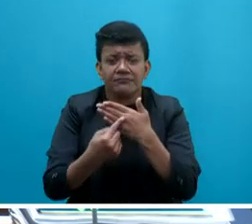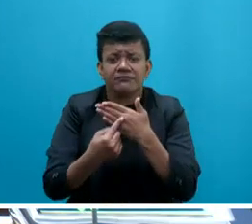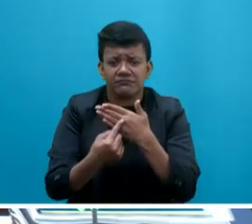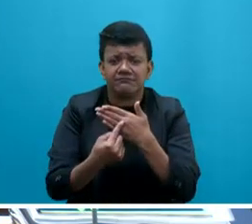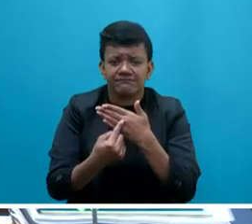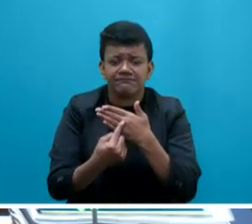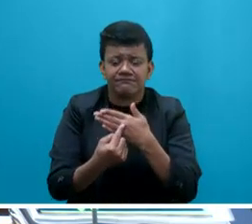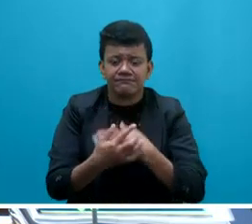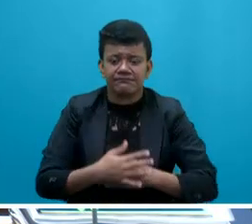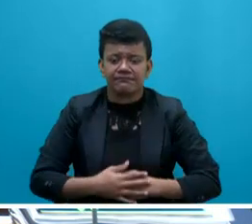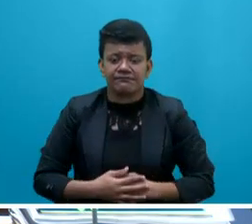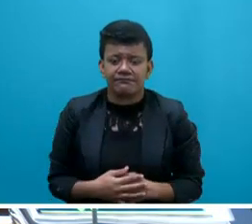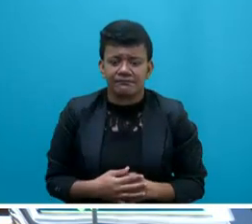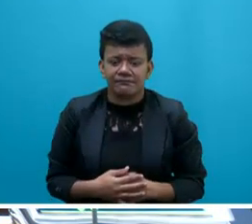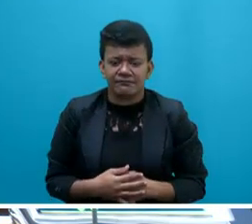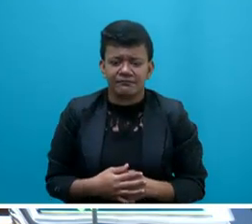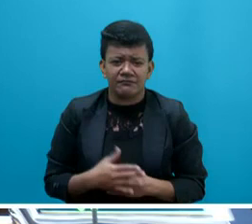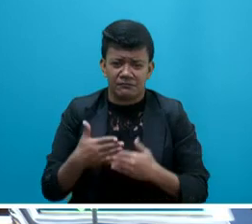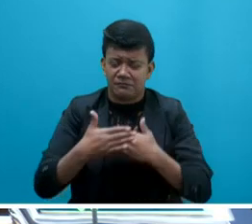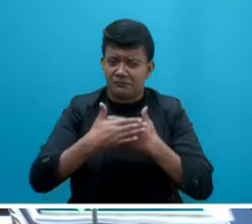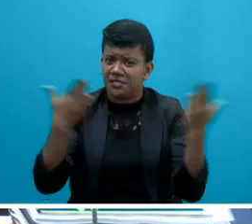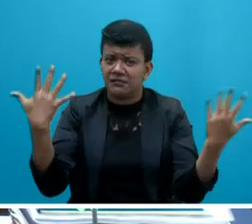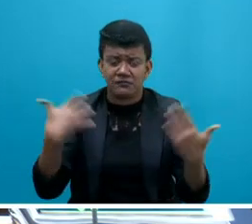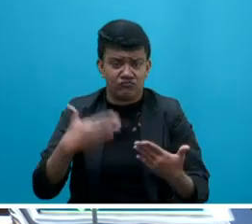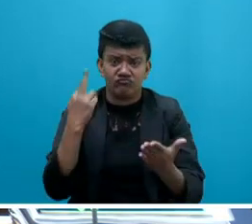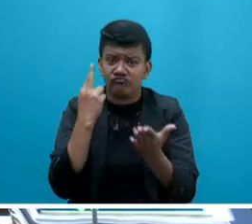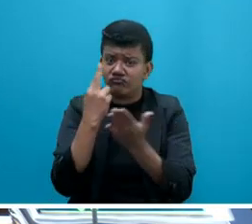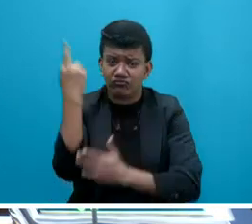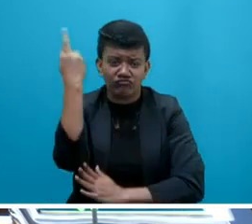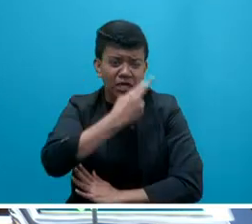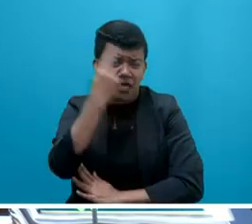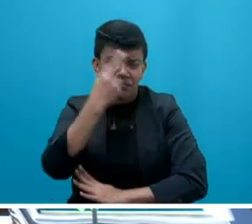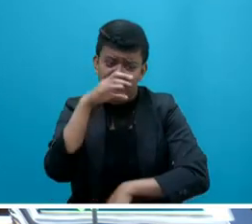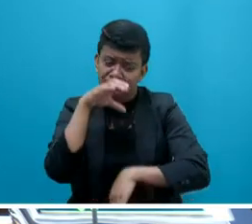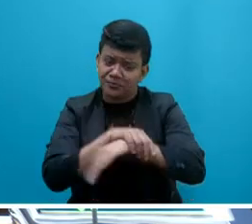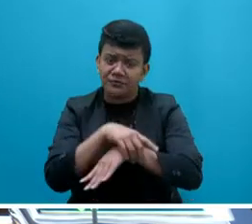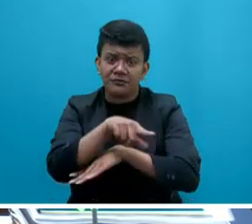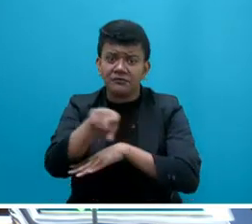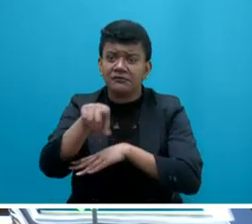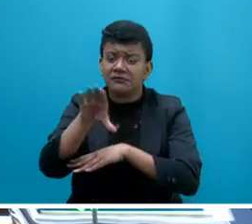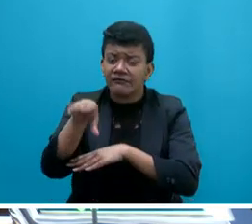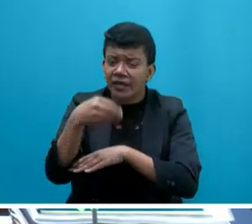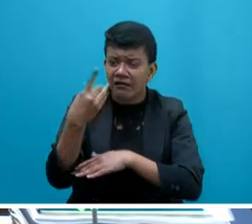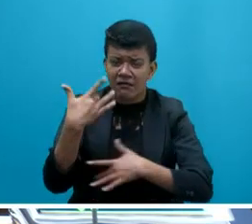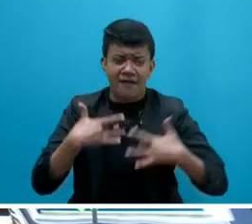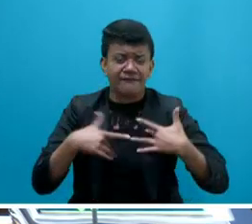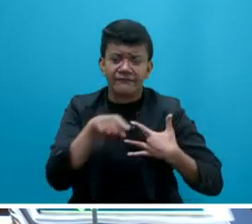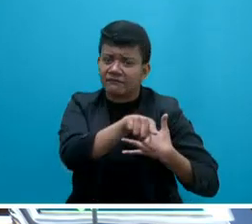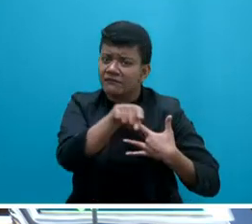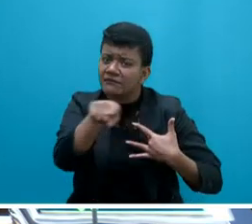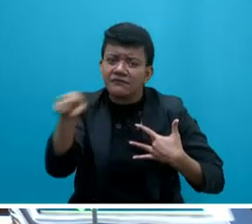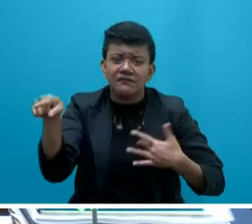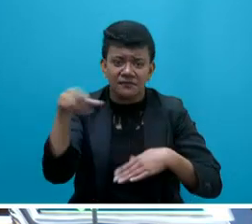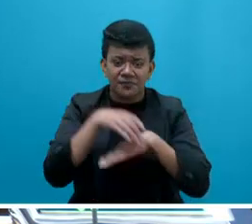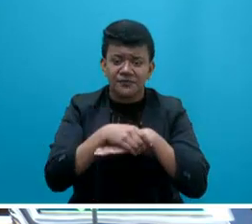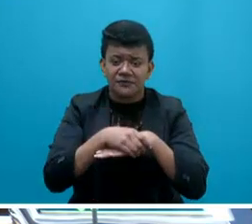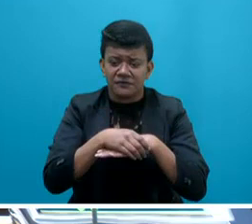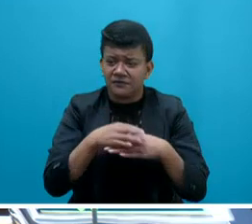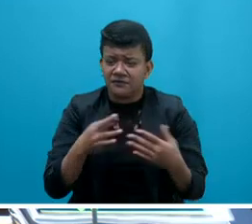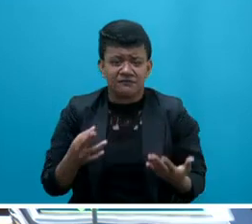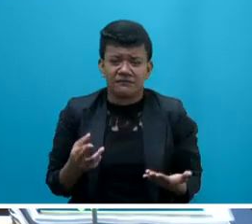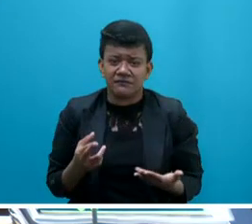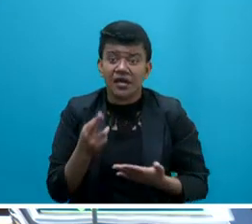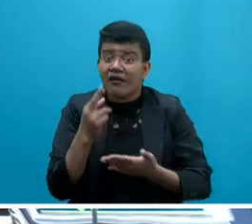displayed the great risks borne by police officers on a daily basis and further attests the need to better equip our law enforcement officers with